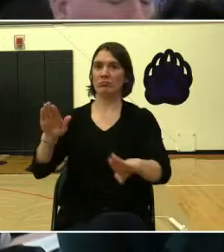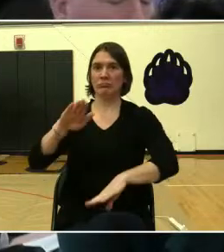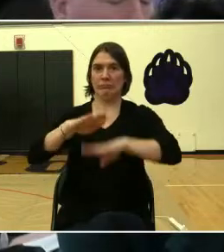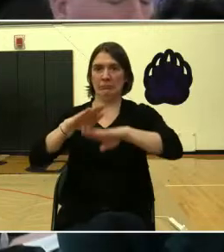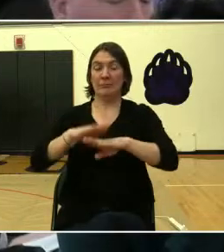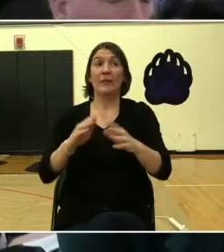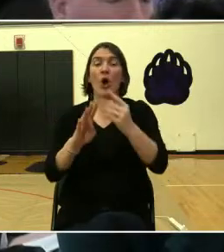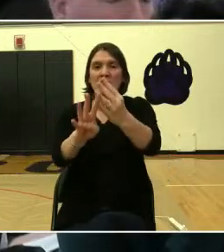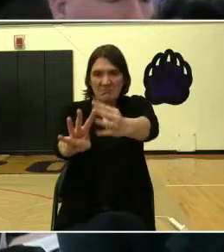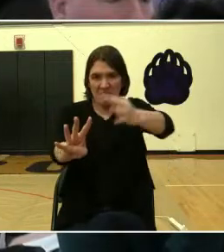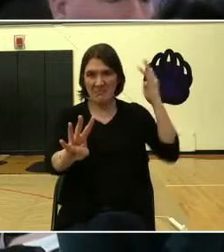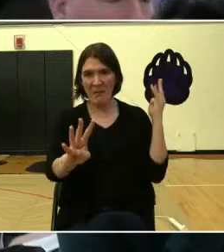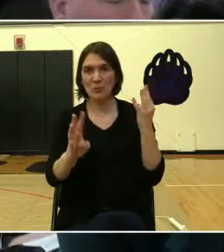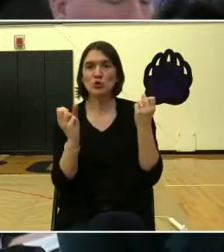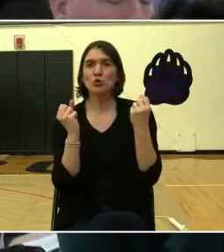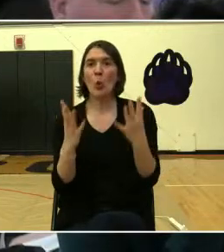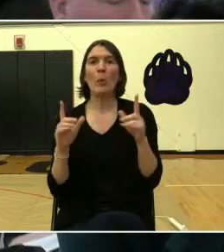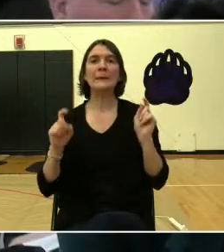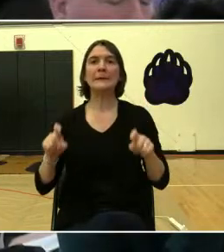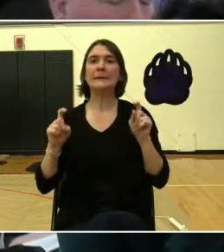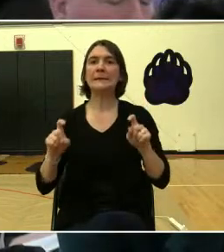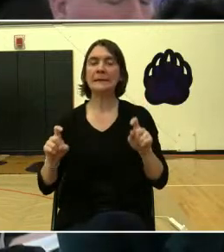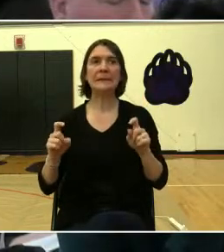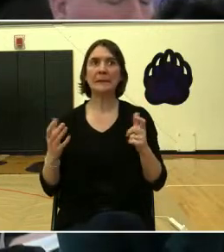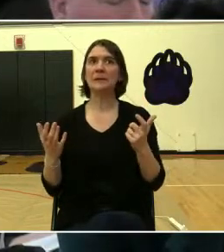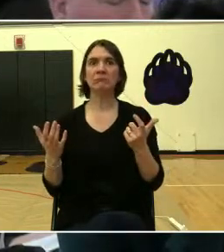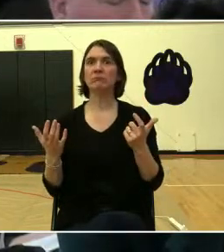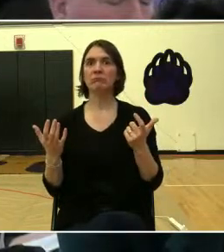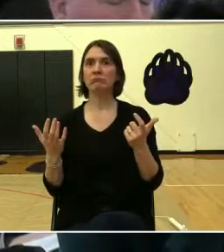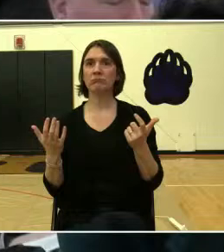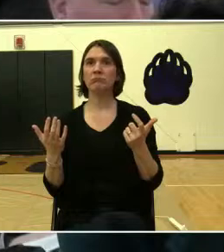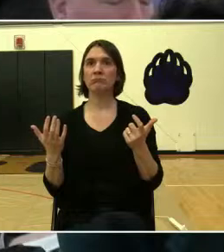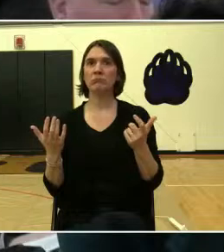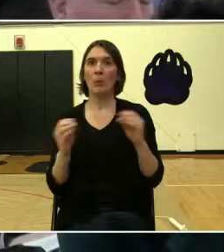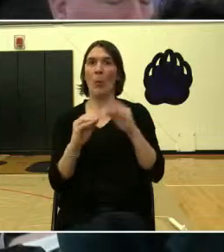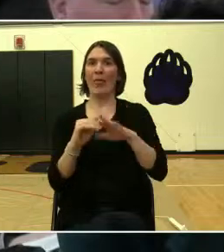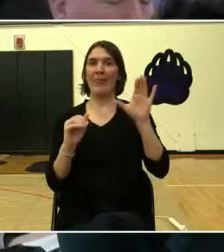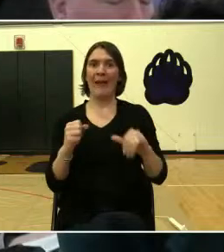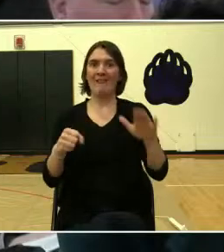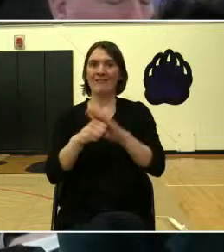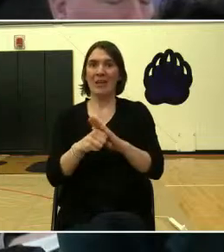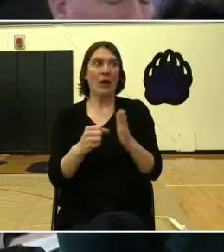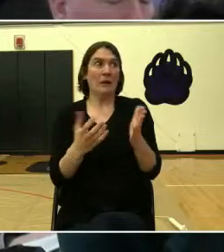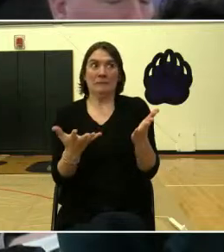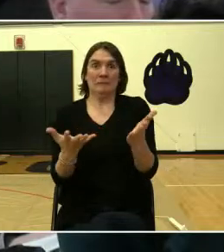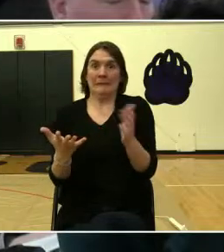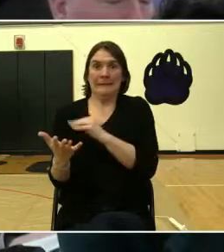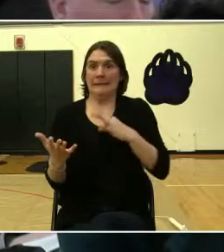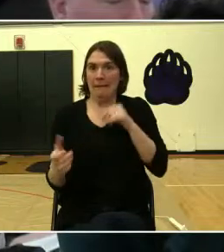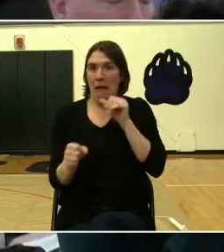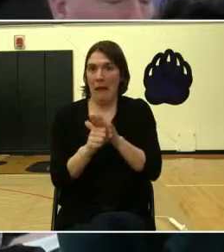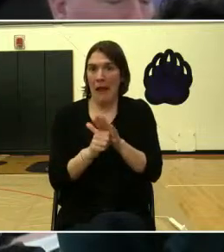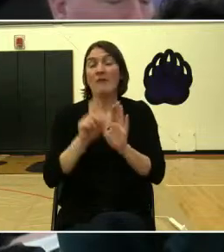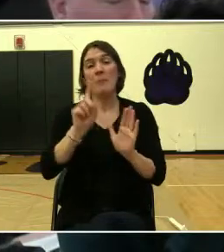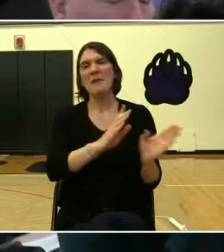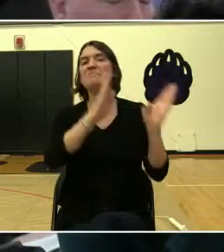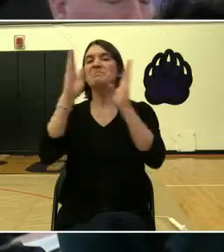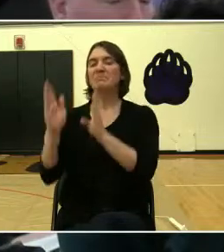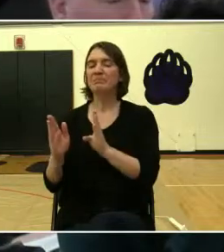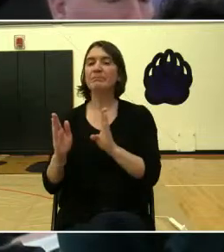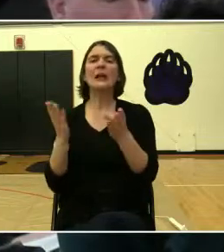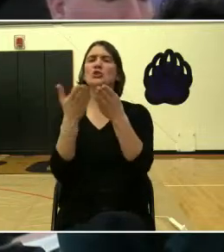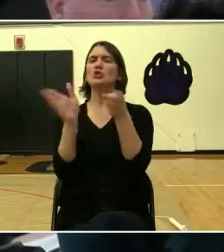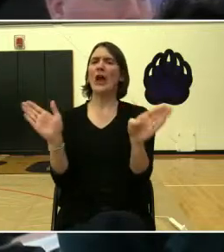need that is much greater than they can feel um but I also wanted to respond more